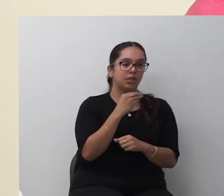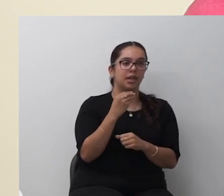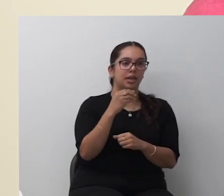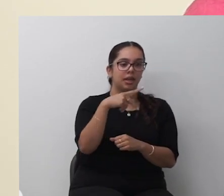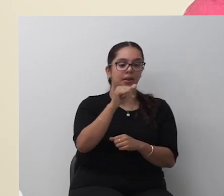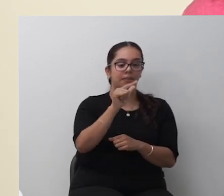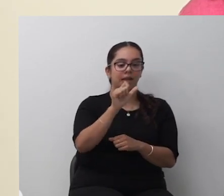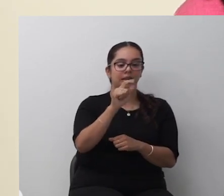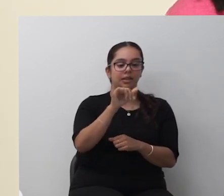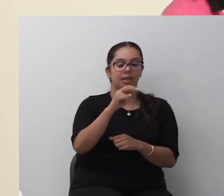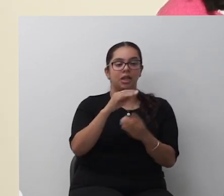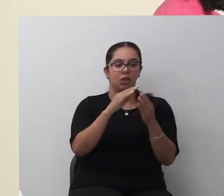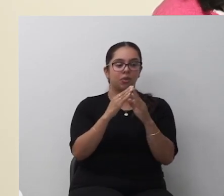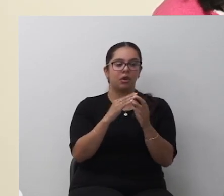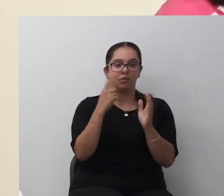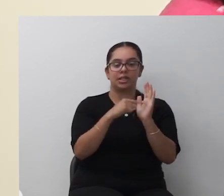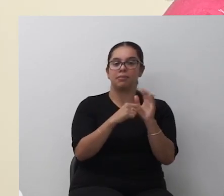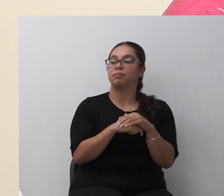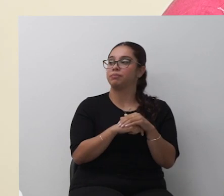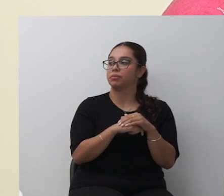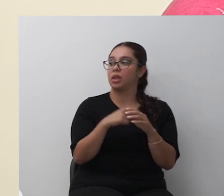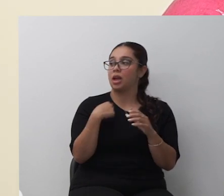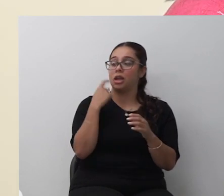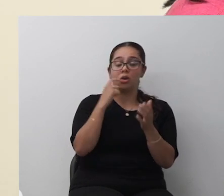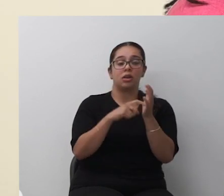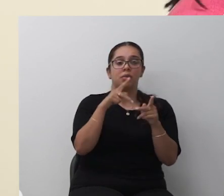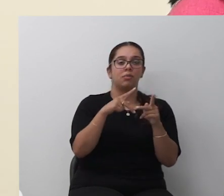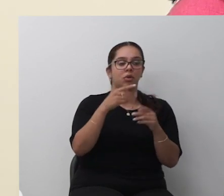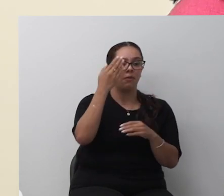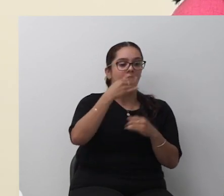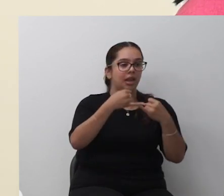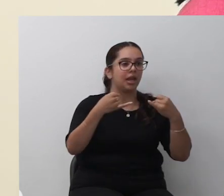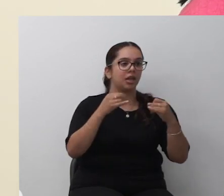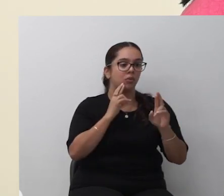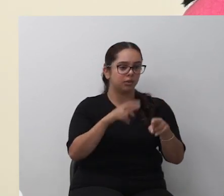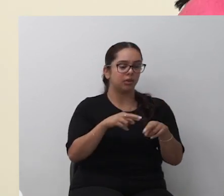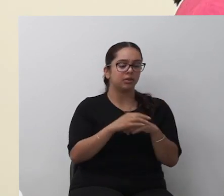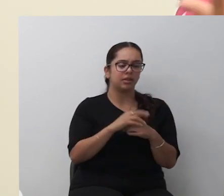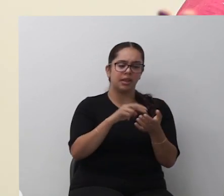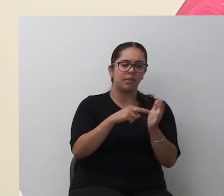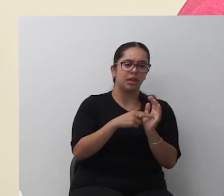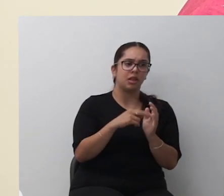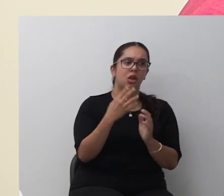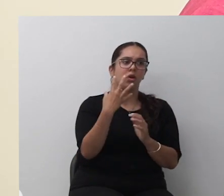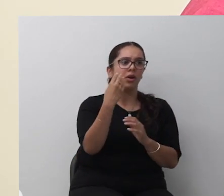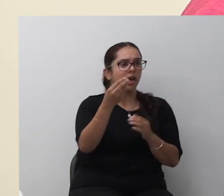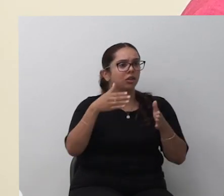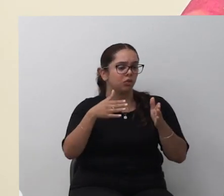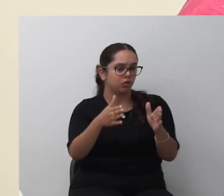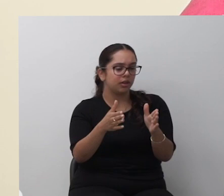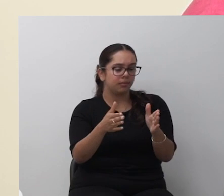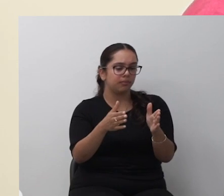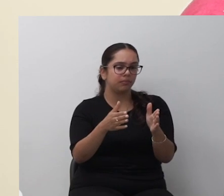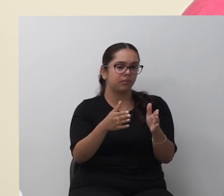example? I've also seen folks doing frontline response. So that could be everything from going out on the streets,